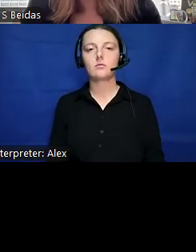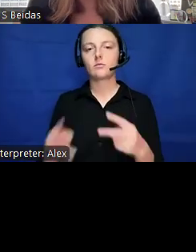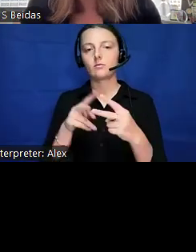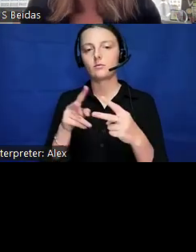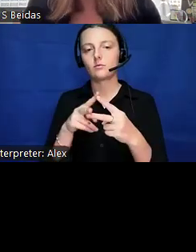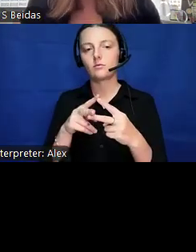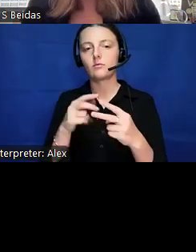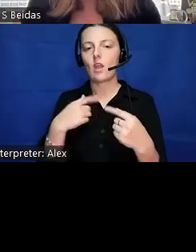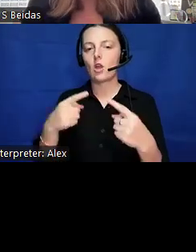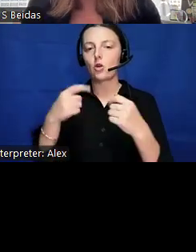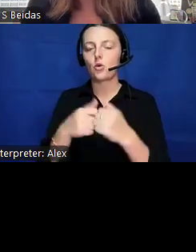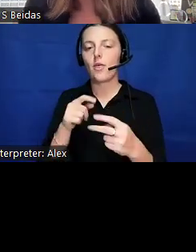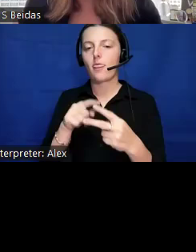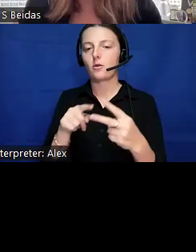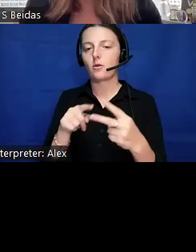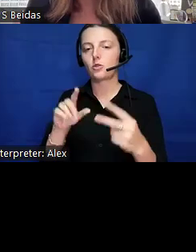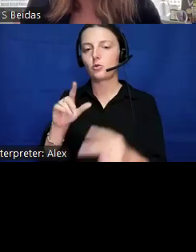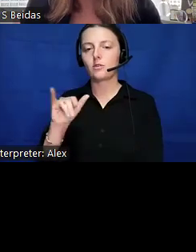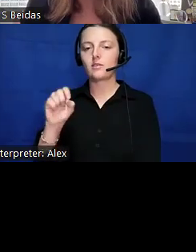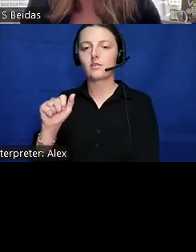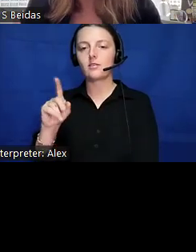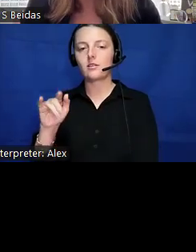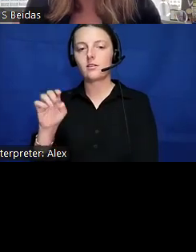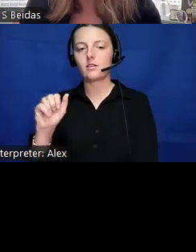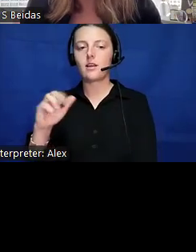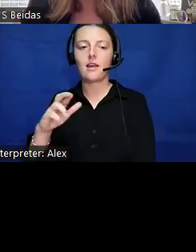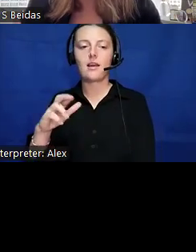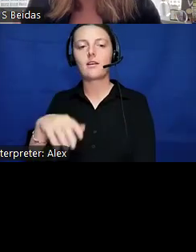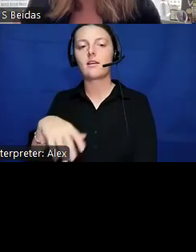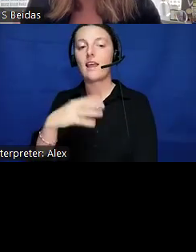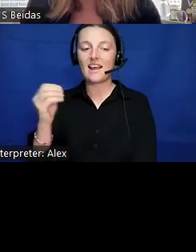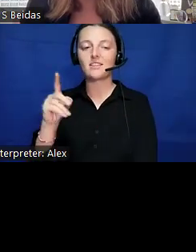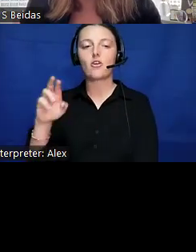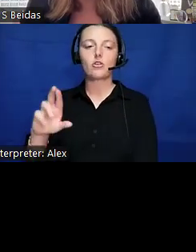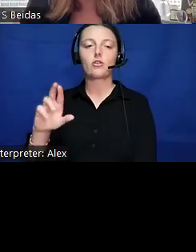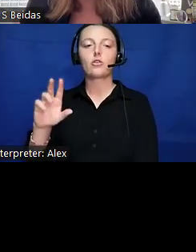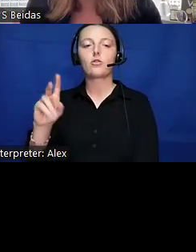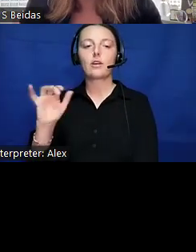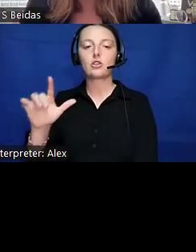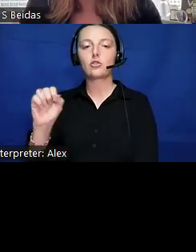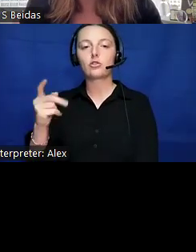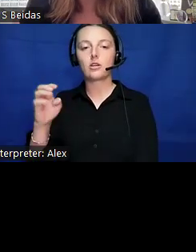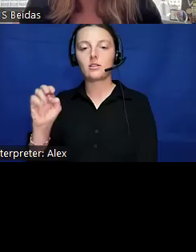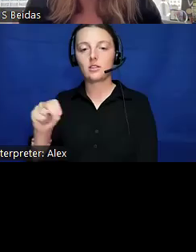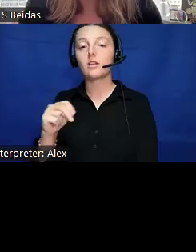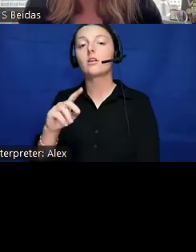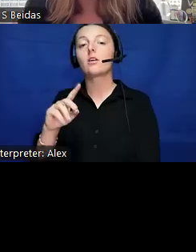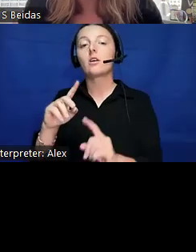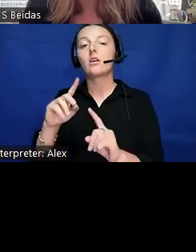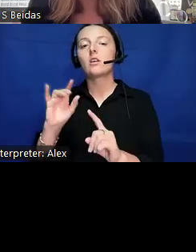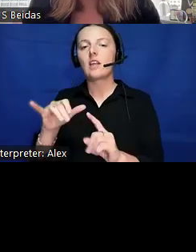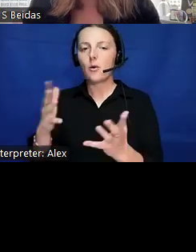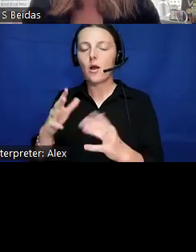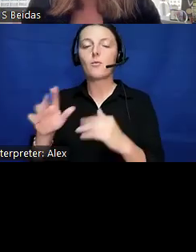Saldana and Dr. Rachel Shelton, that whenever it's safe and possible, particularly when we're using programs with established